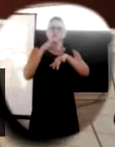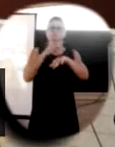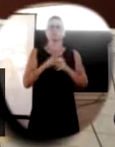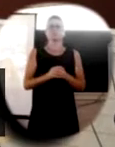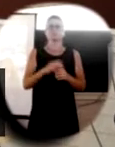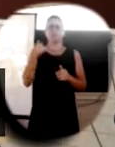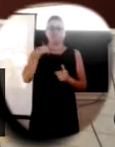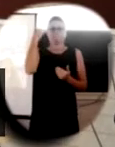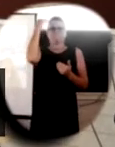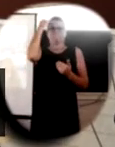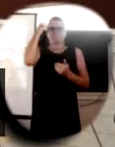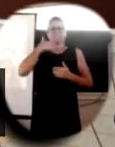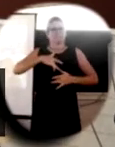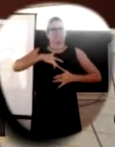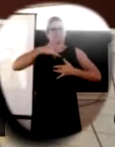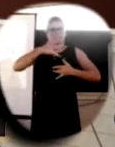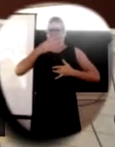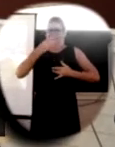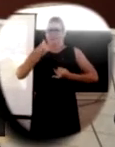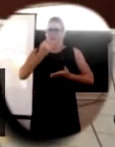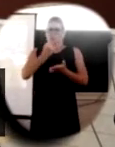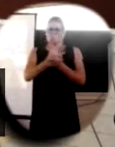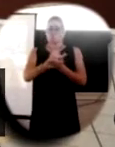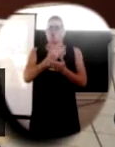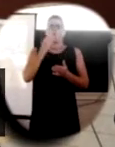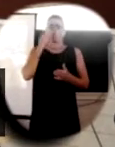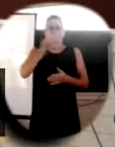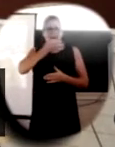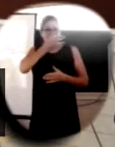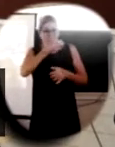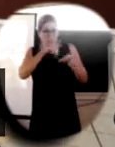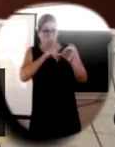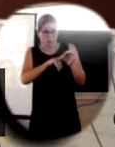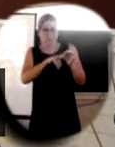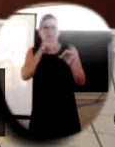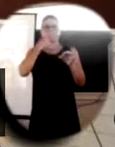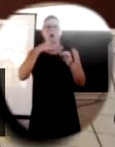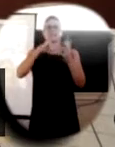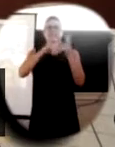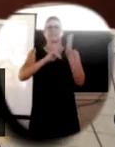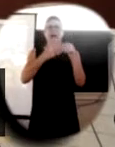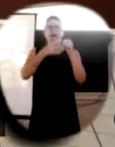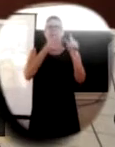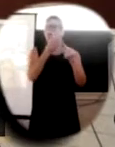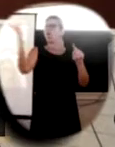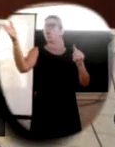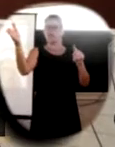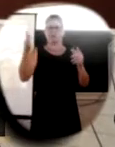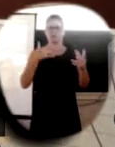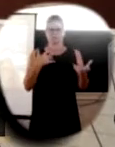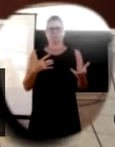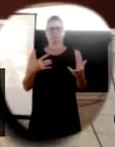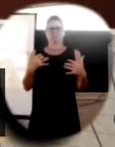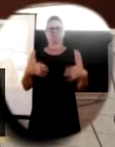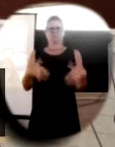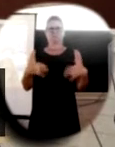instinctively knew that something was not right. When asked a question, Joseph would reply with a totally inappropriate response. I remember